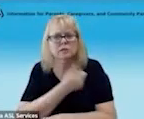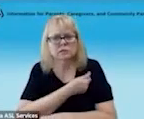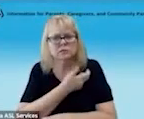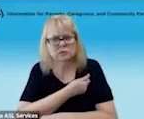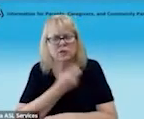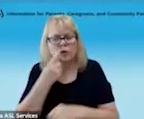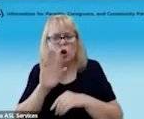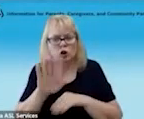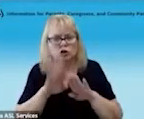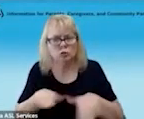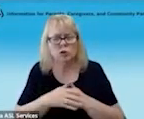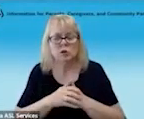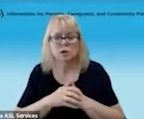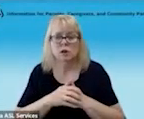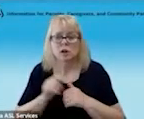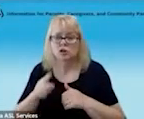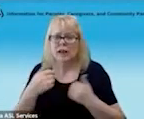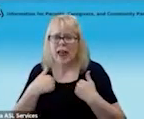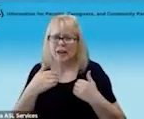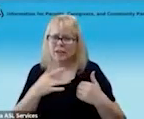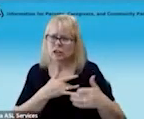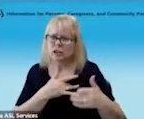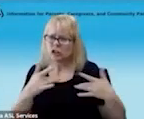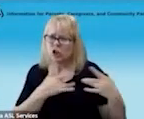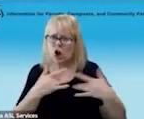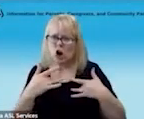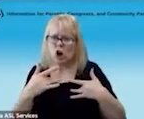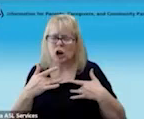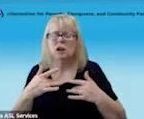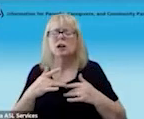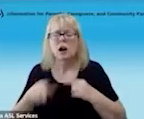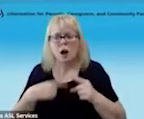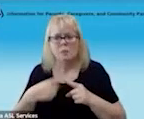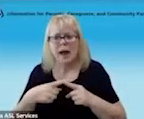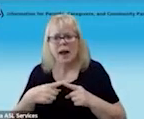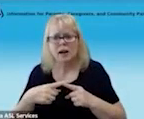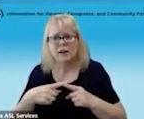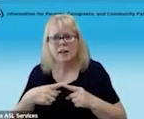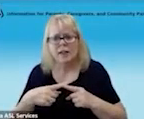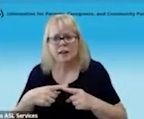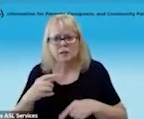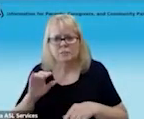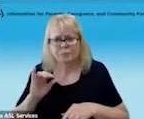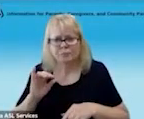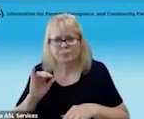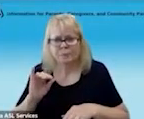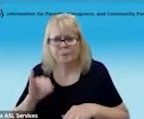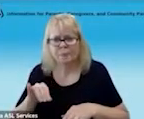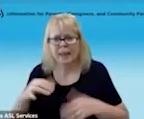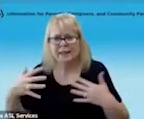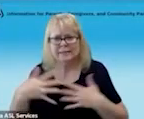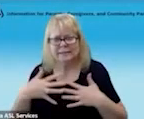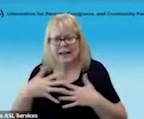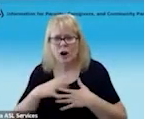stamp and Medicaid. Because of this service, our health navigator was able to inform her about the importance of getting her